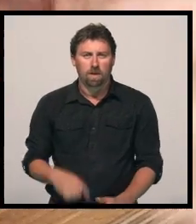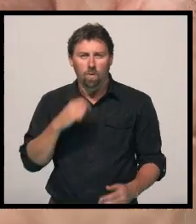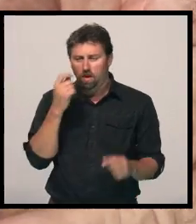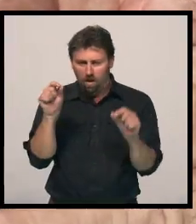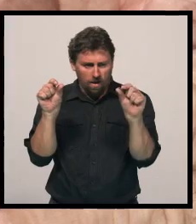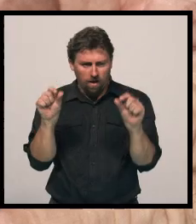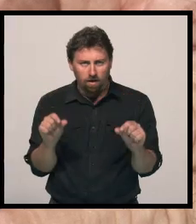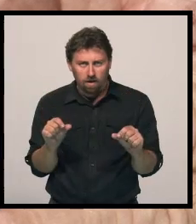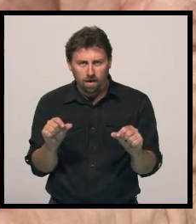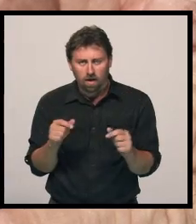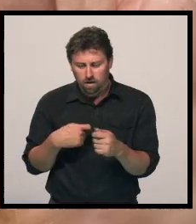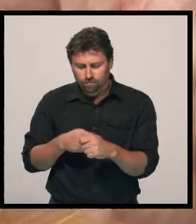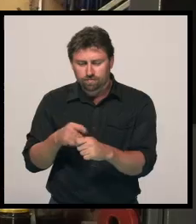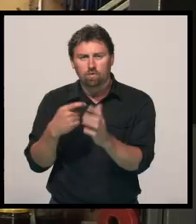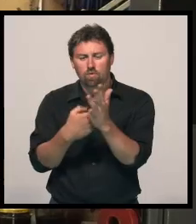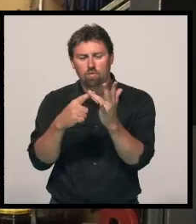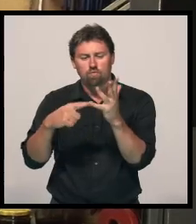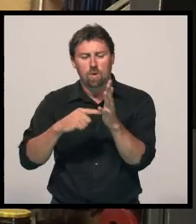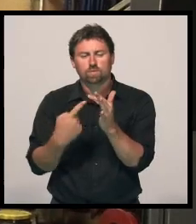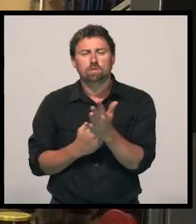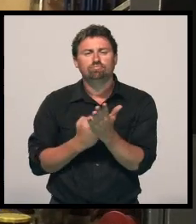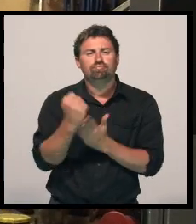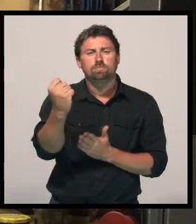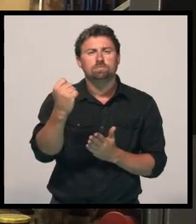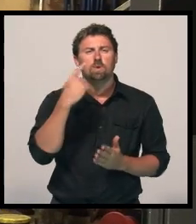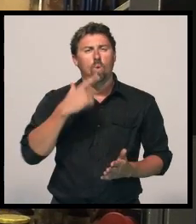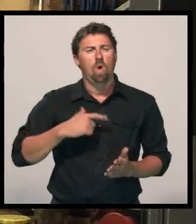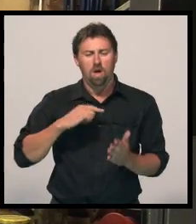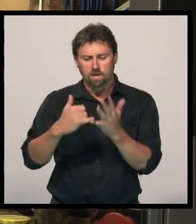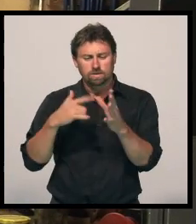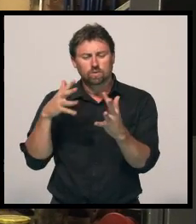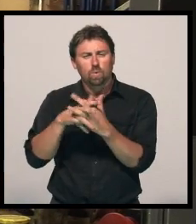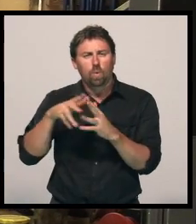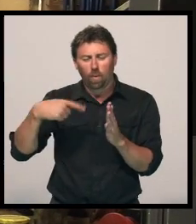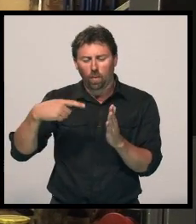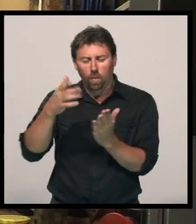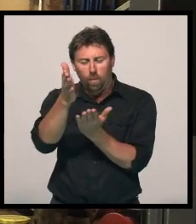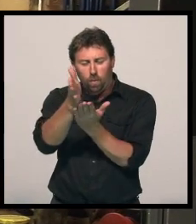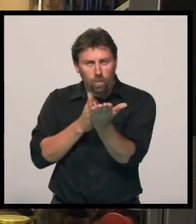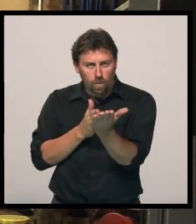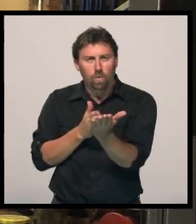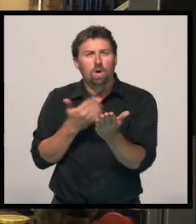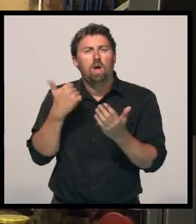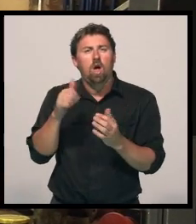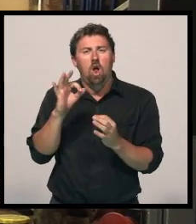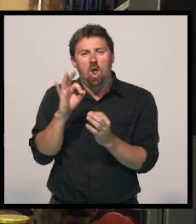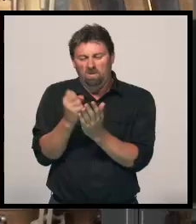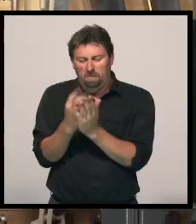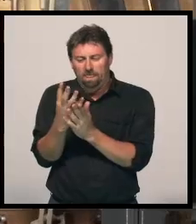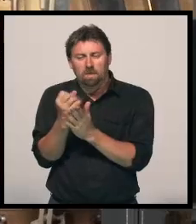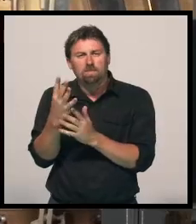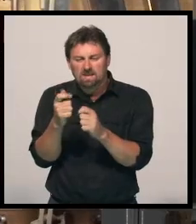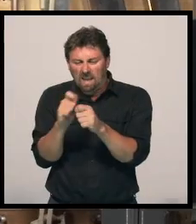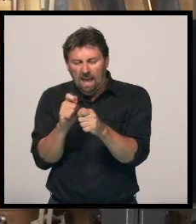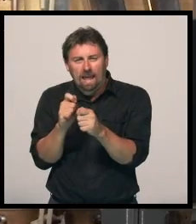of the waste out with the router. The reason I cut down with the saw first is because then you don't get tear out in the veneer.